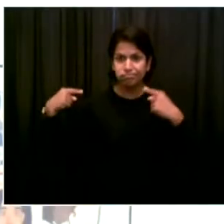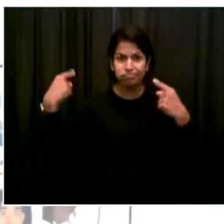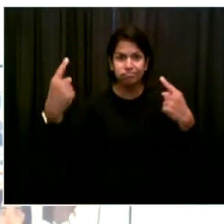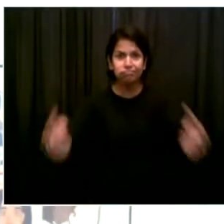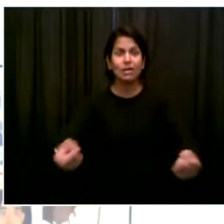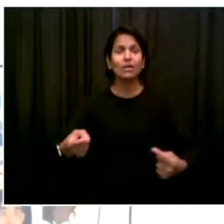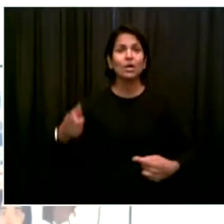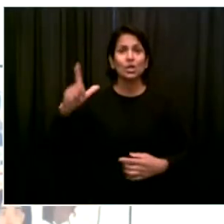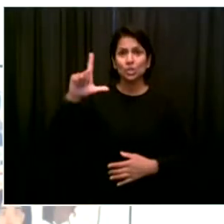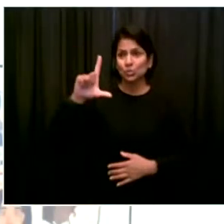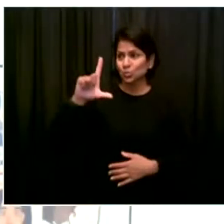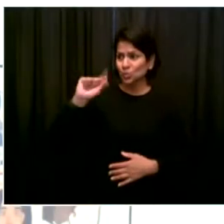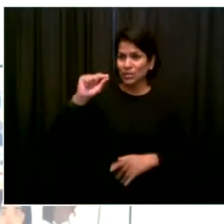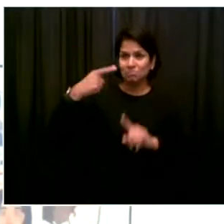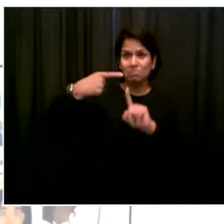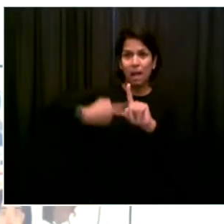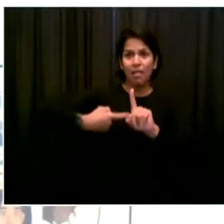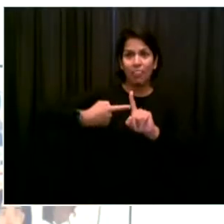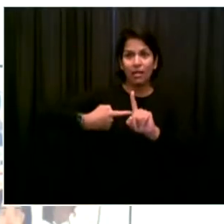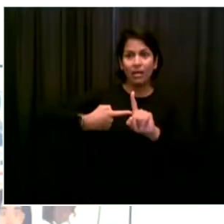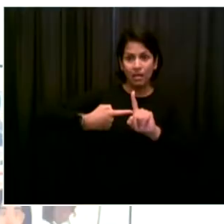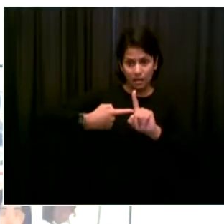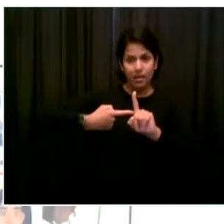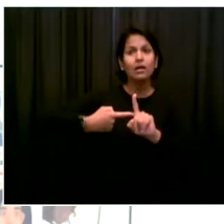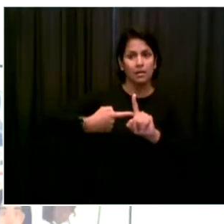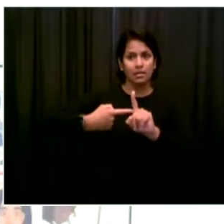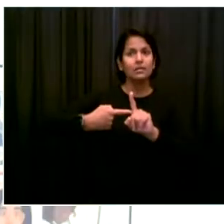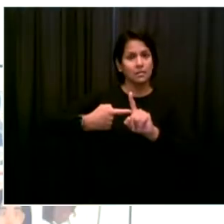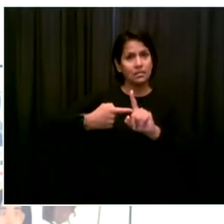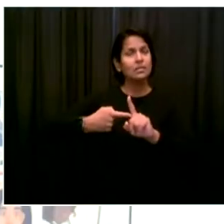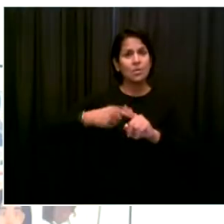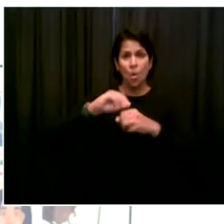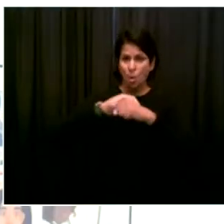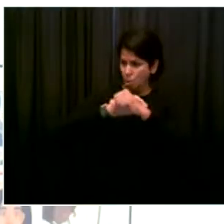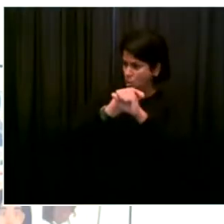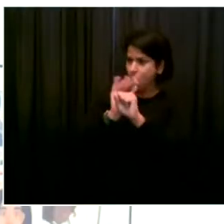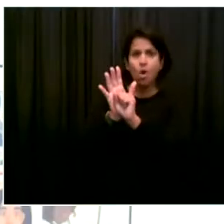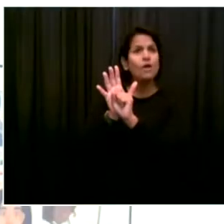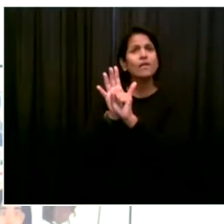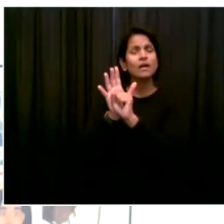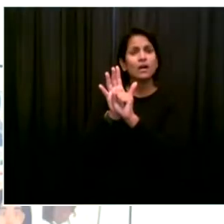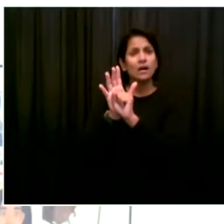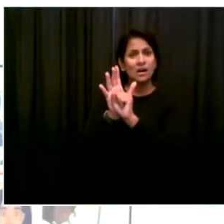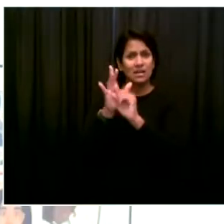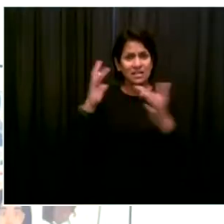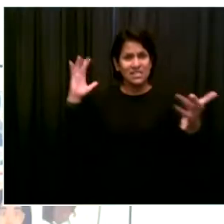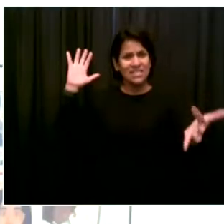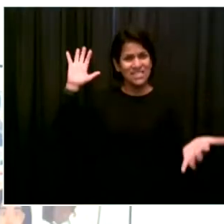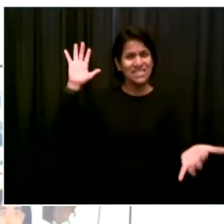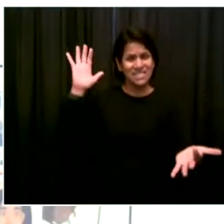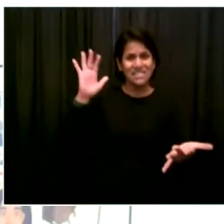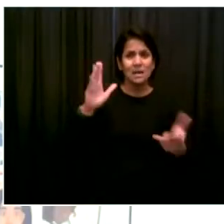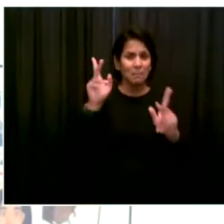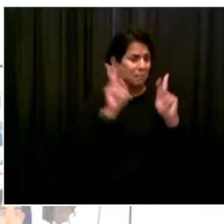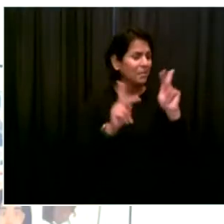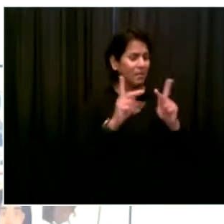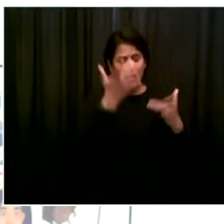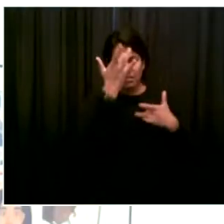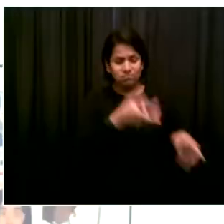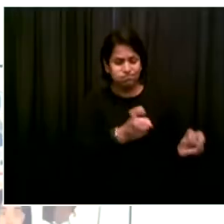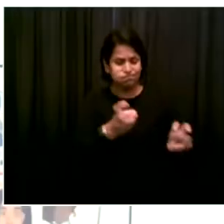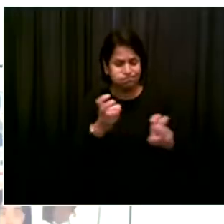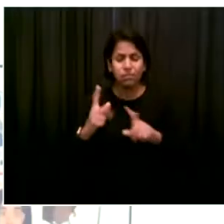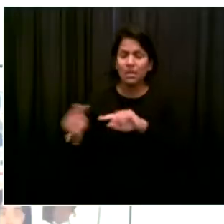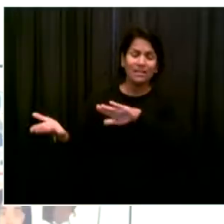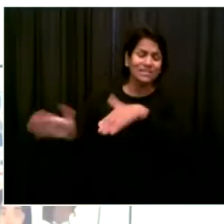suffering, much of it now preventable with vaccination. That suffering will be forever seared in our memories, but it has